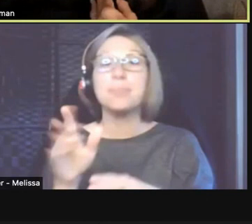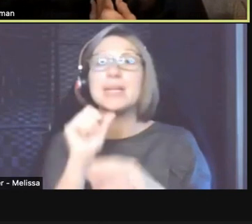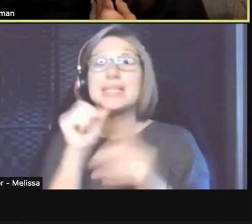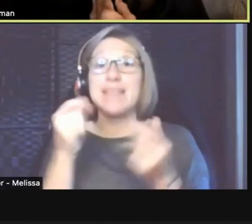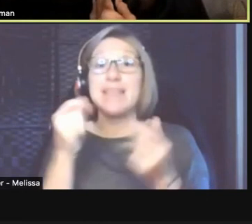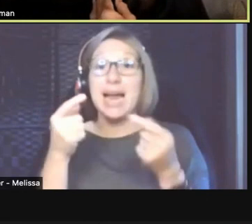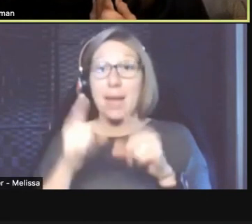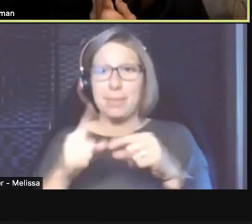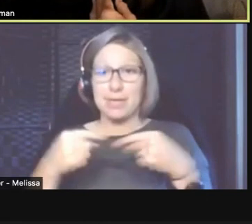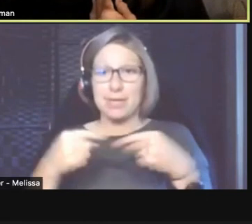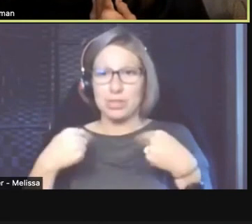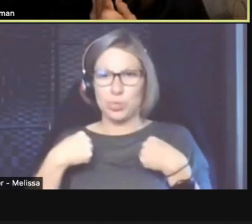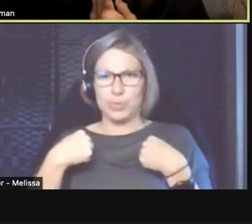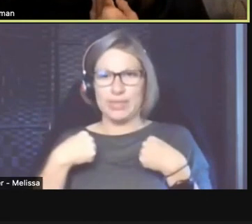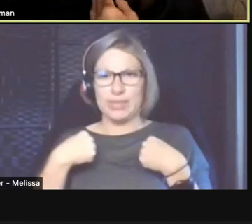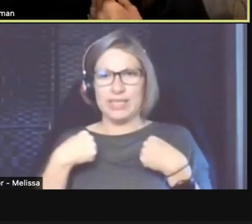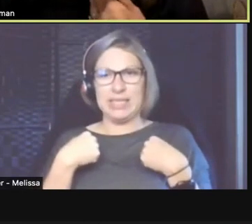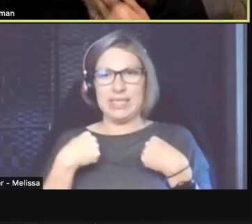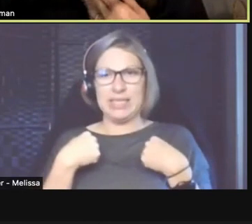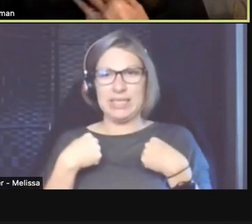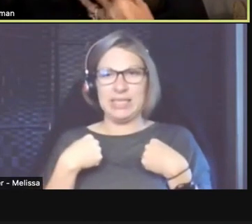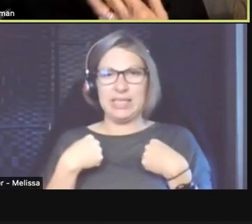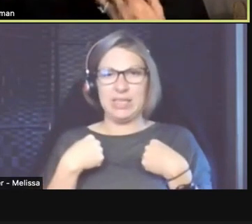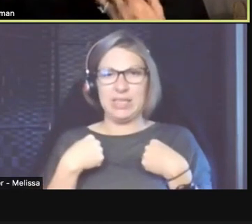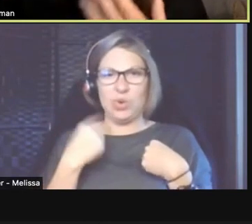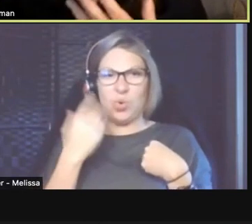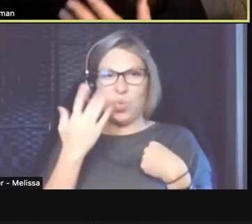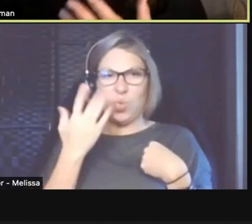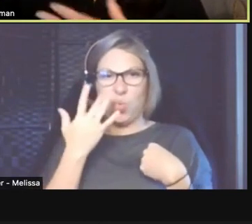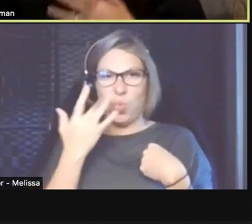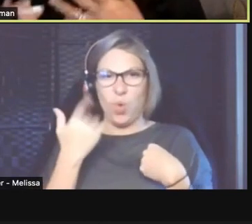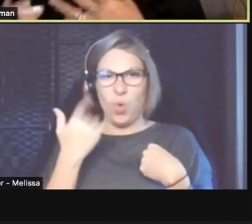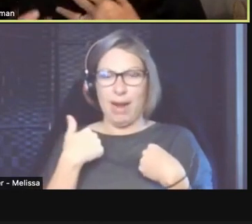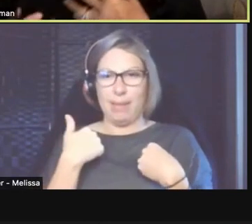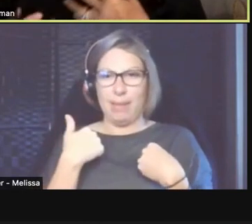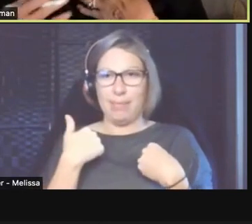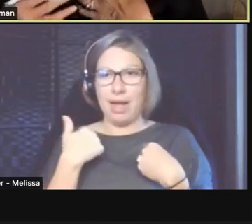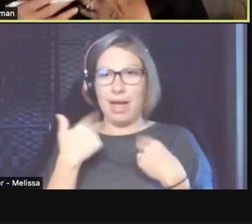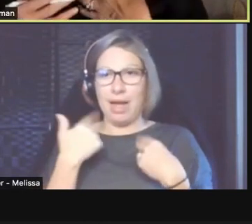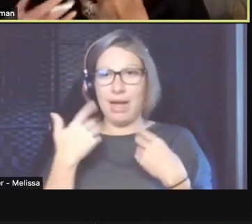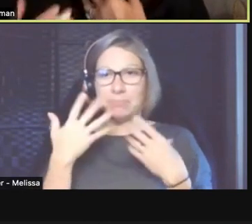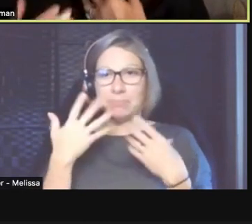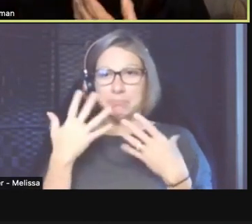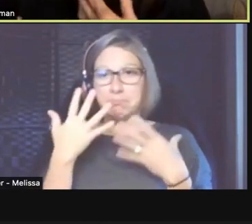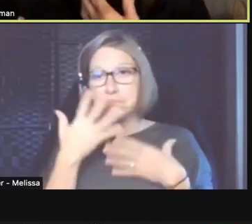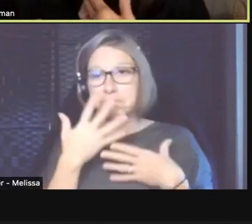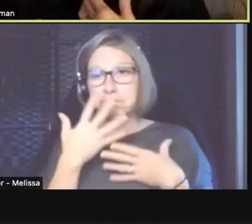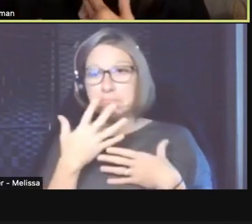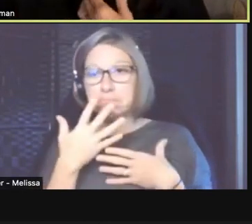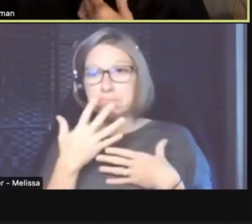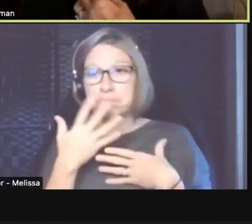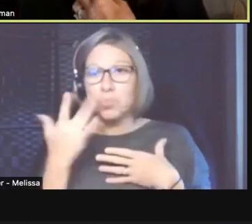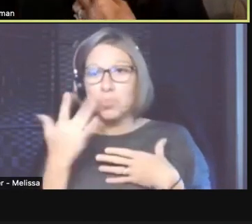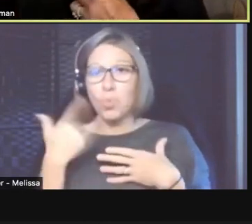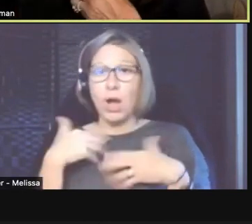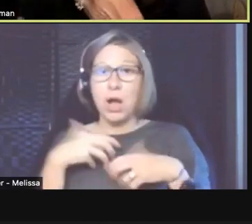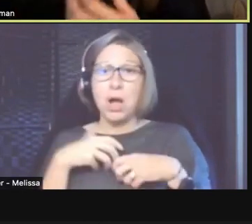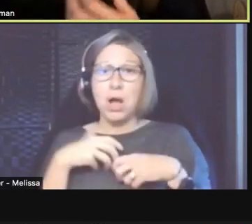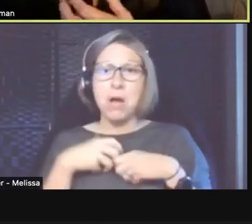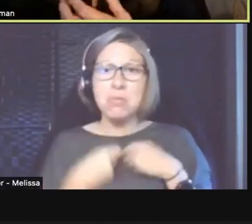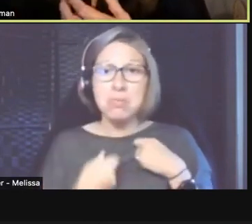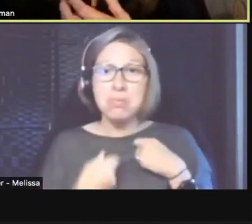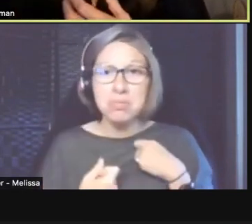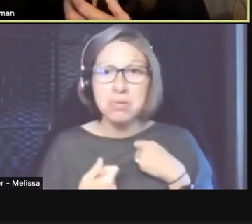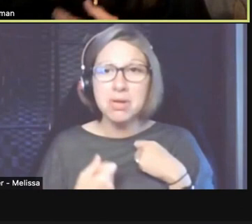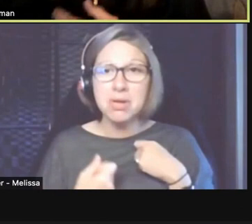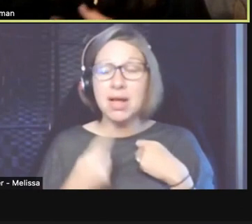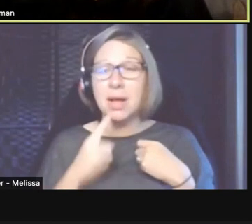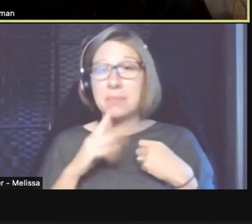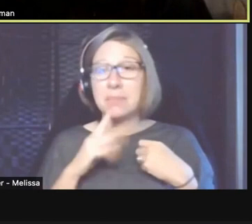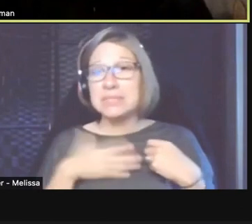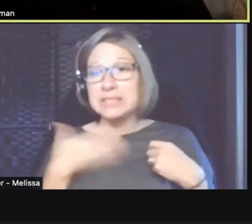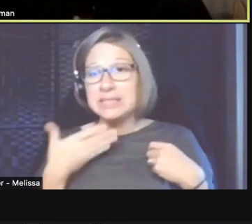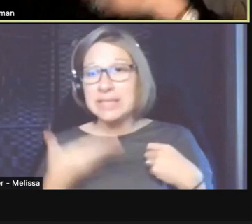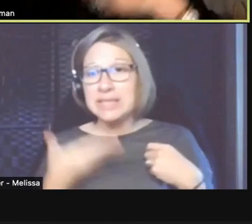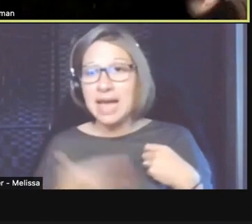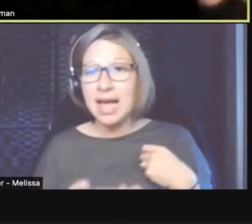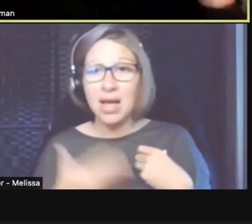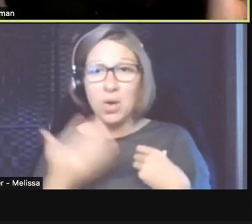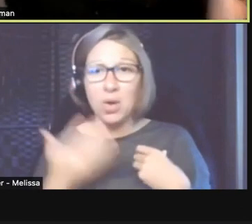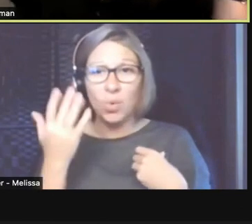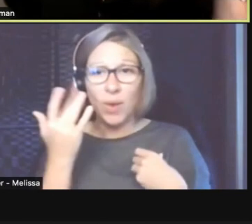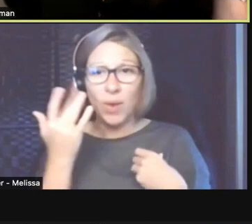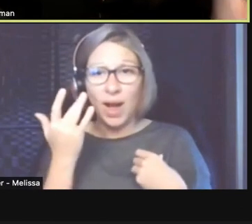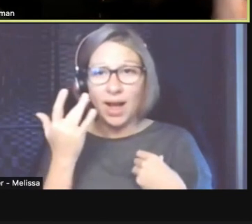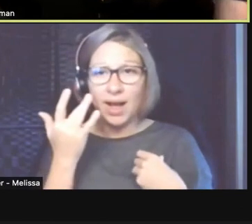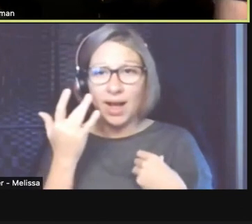me. Why am I so sad? Why am I so gut-wrenchingly upset?